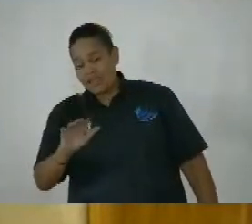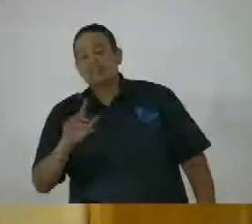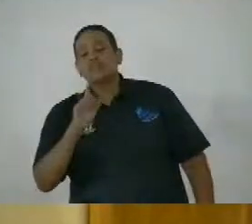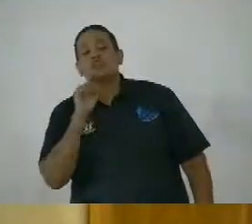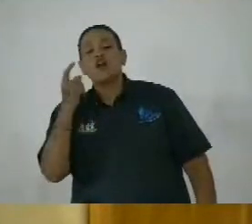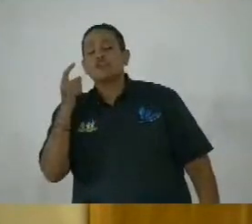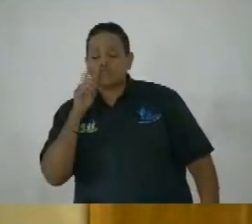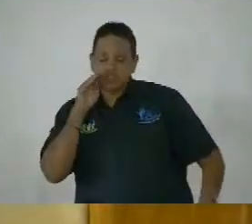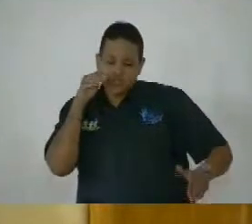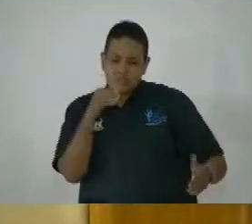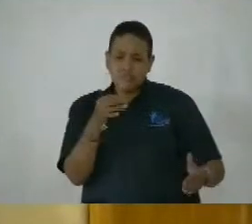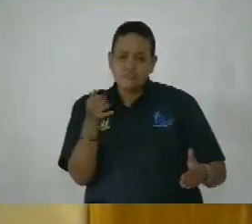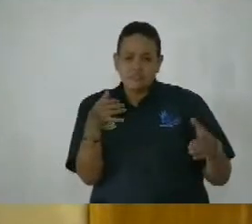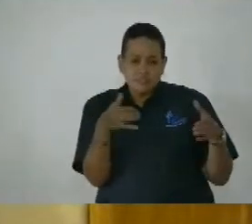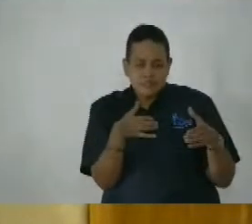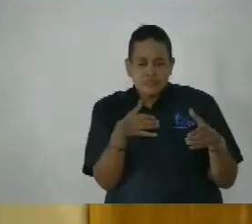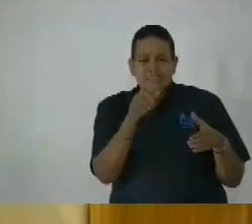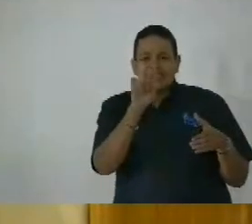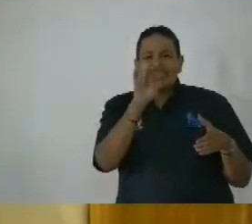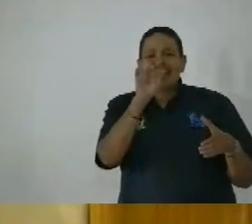originally to address terrorist cells,